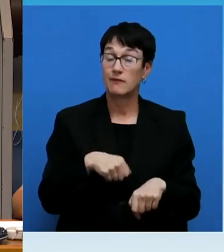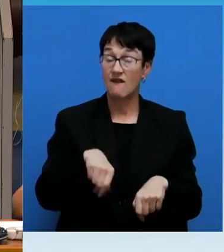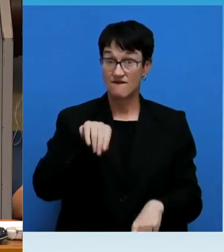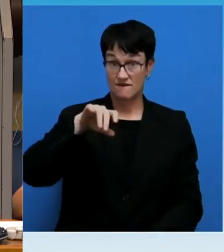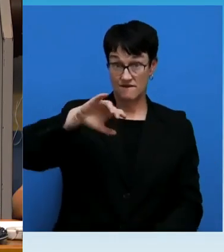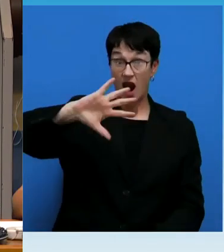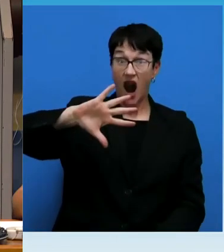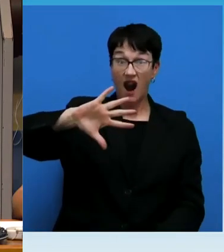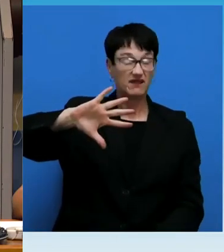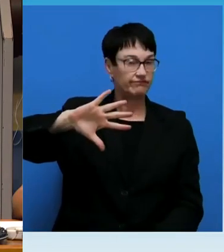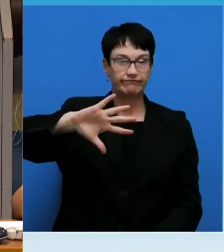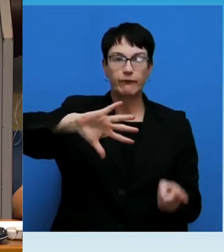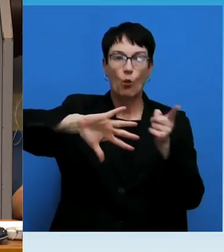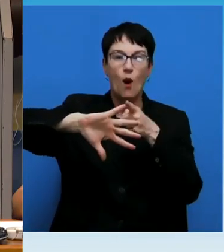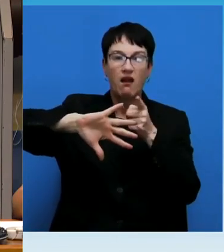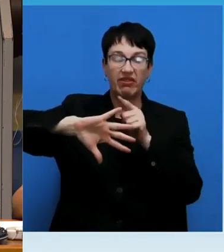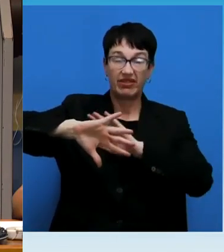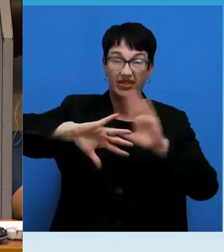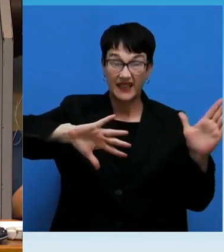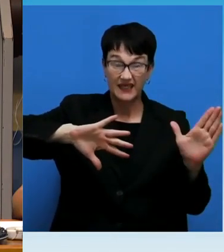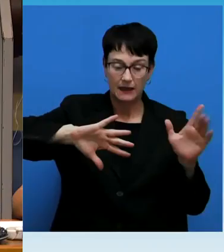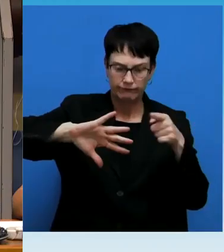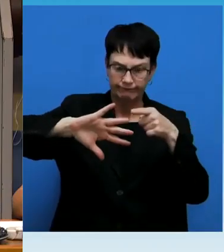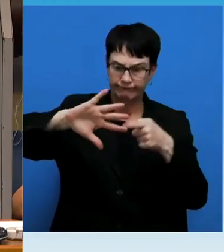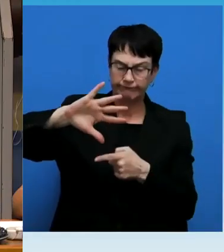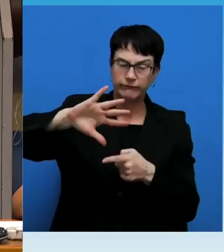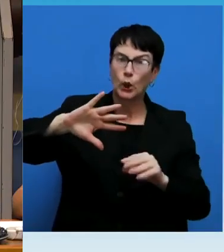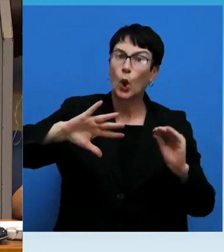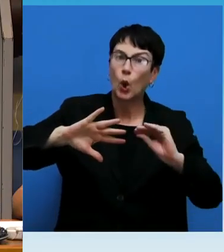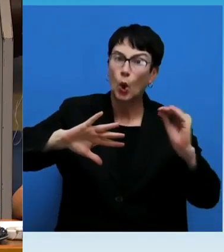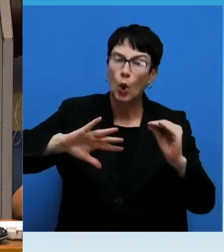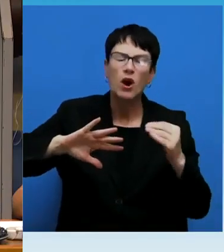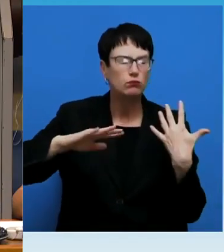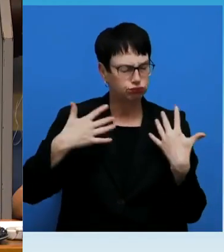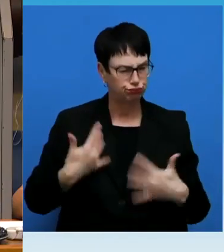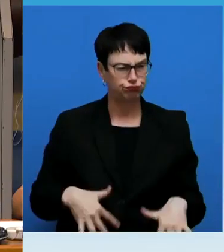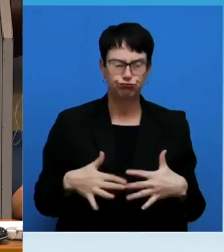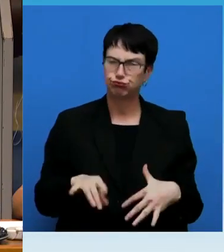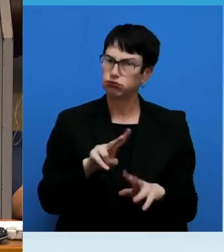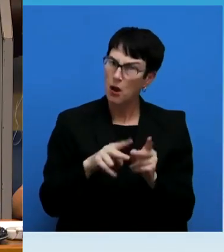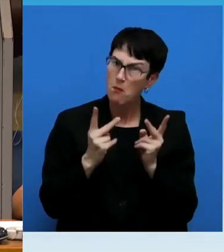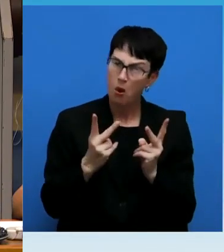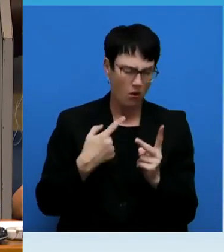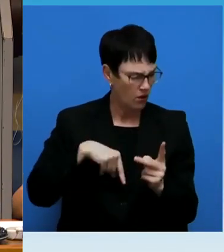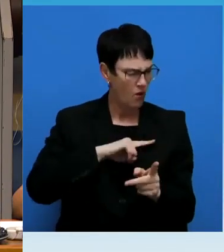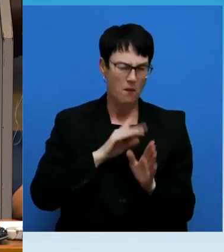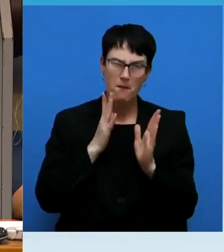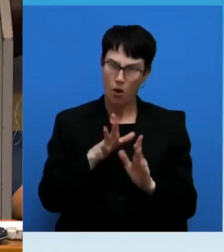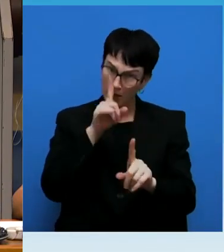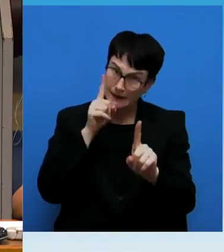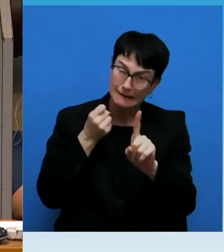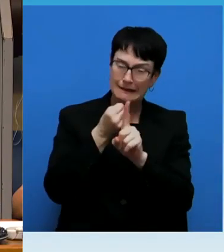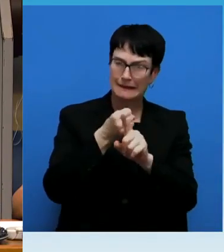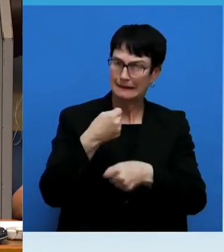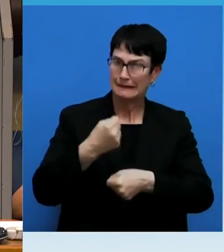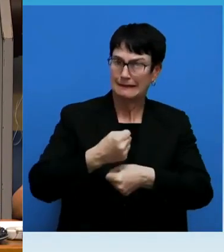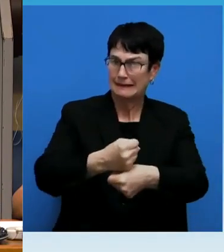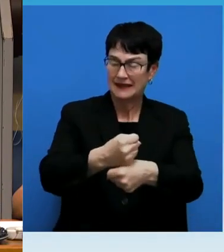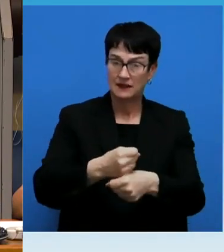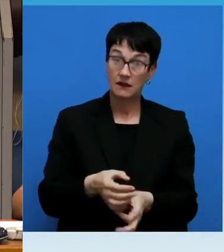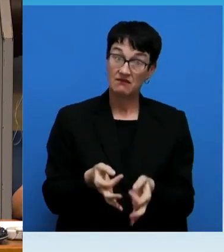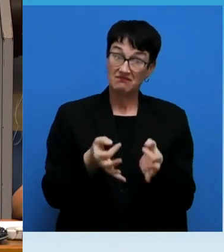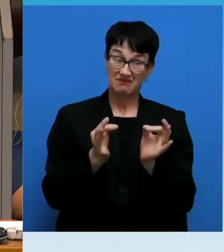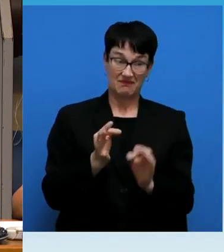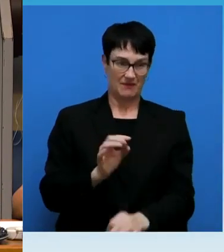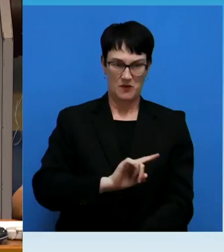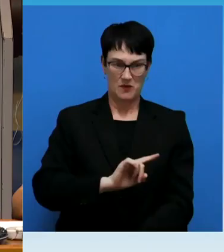an afterthought, disability inclusion has become a central part of the conversation. New hiring practices and the